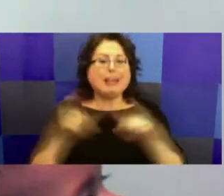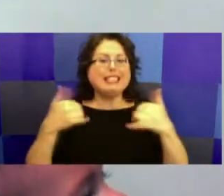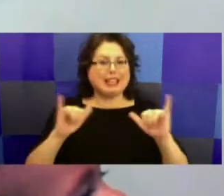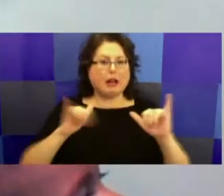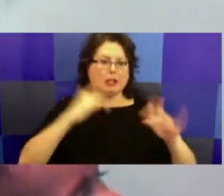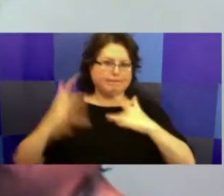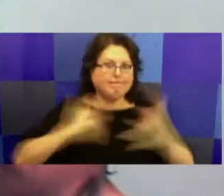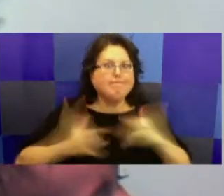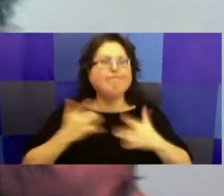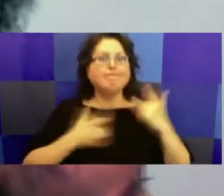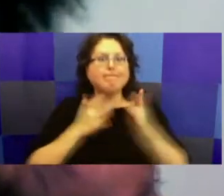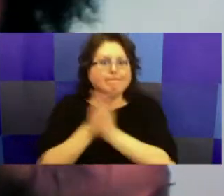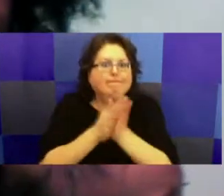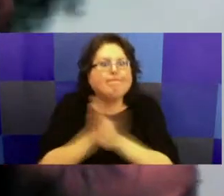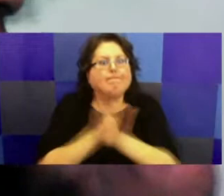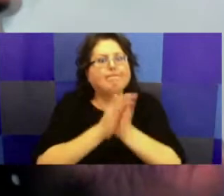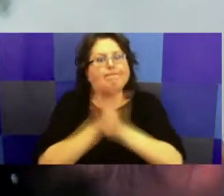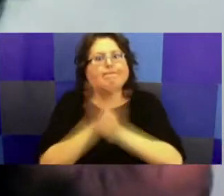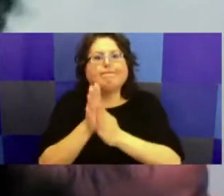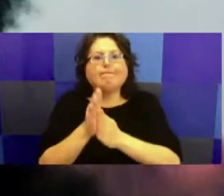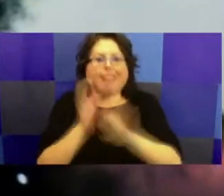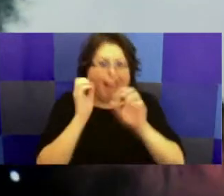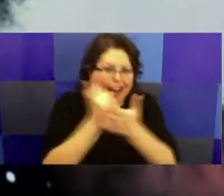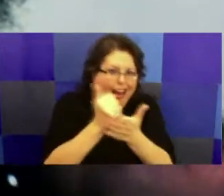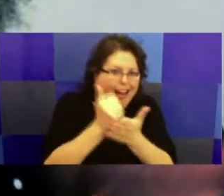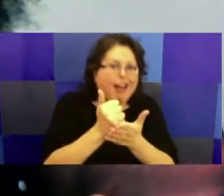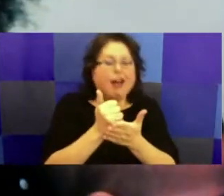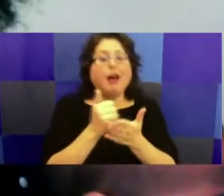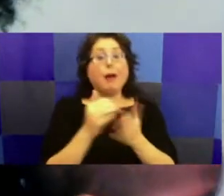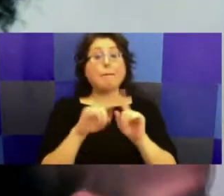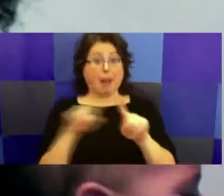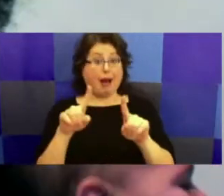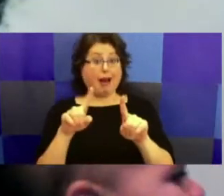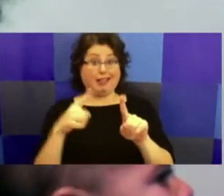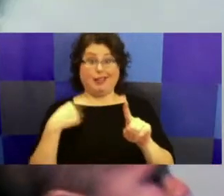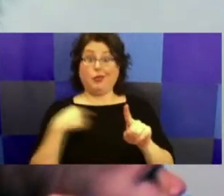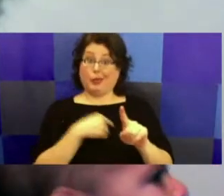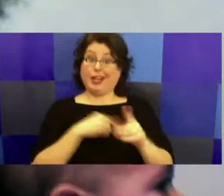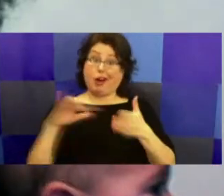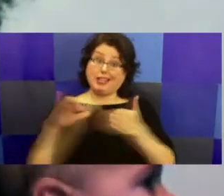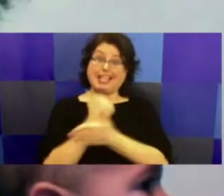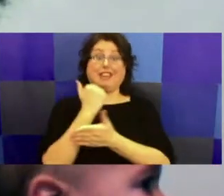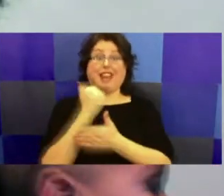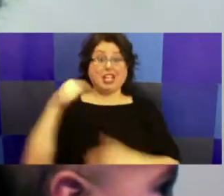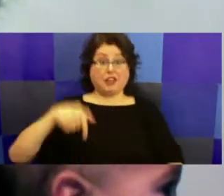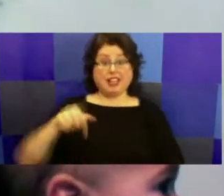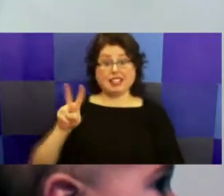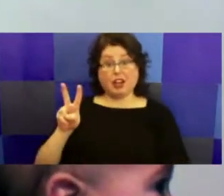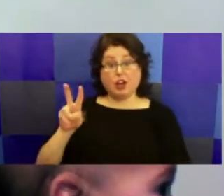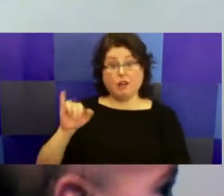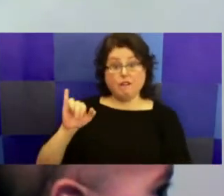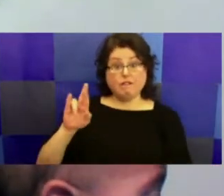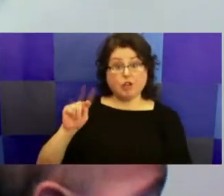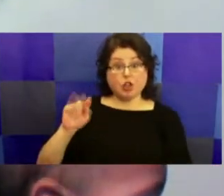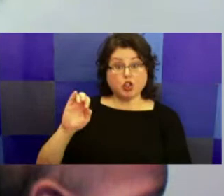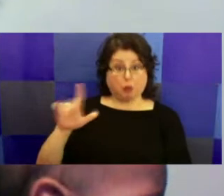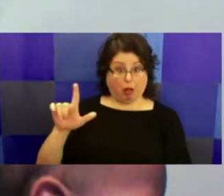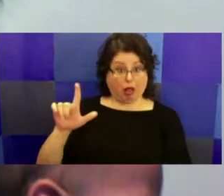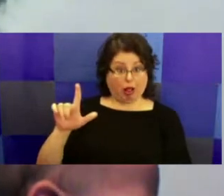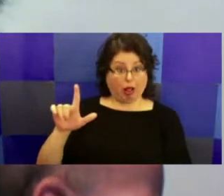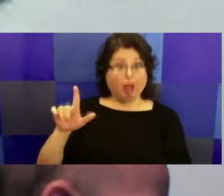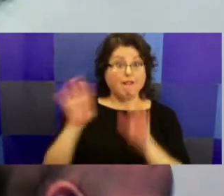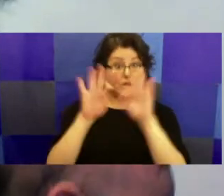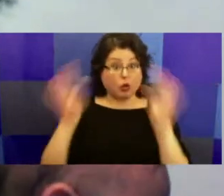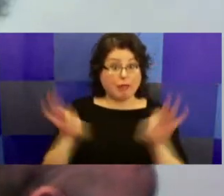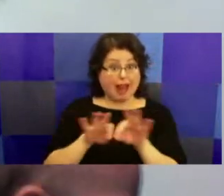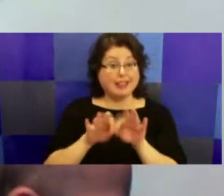get as much out of it as they can. And what we're doing is taking advantage of the virtual format. So for instance, our